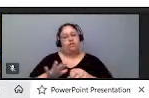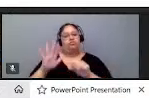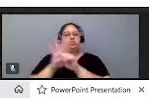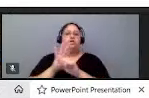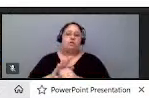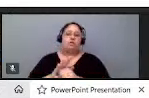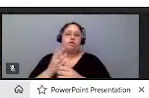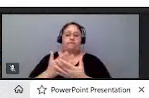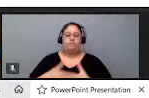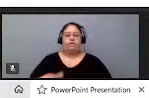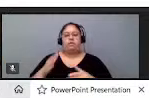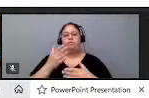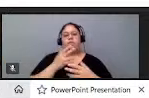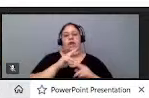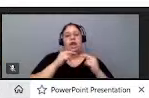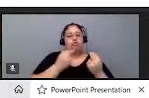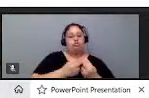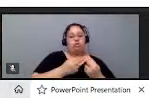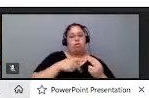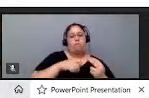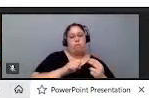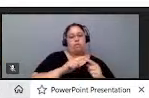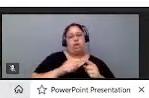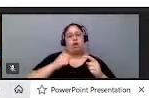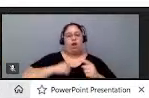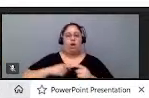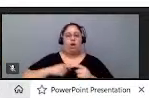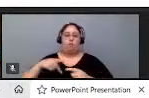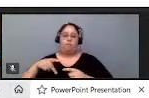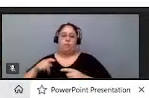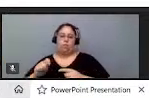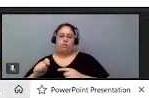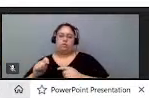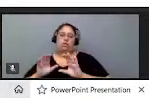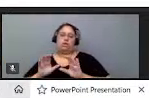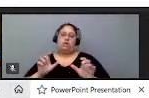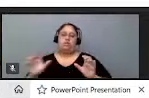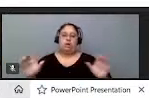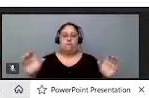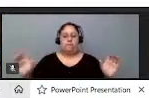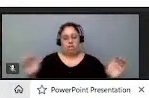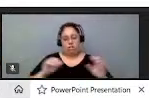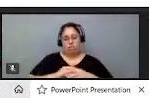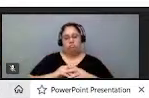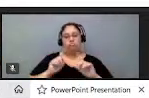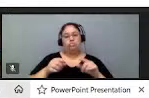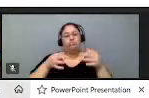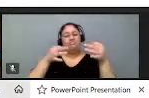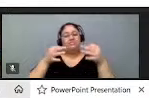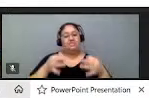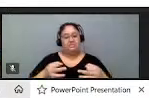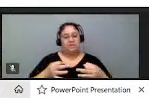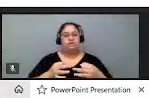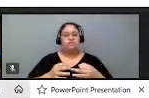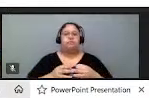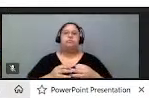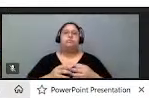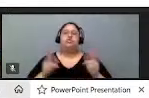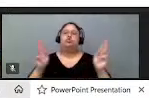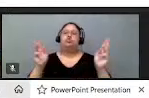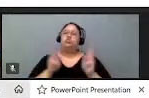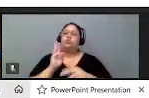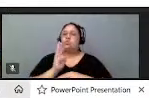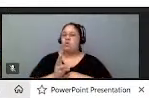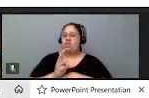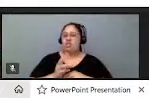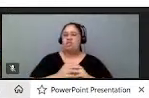between both the national Ports Authority and our Port terminals um then just going through um and I'll be very brief I think